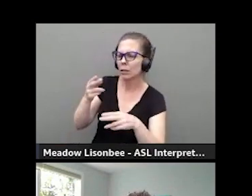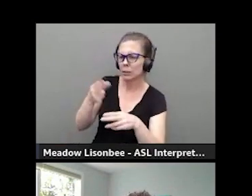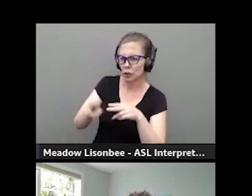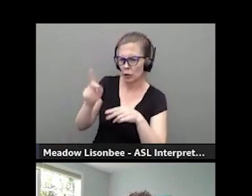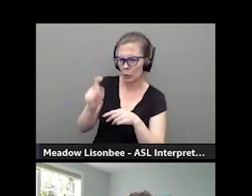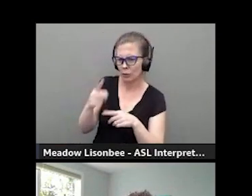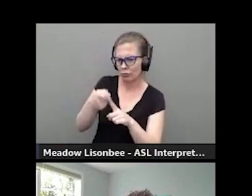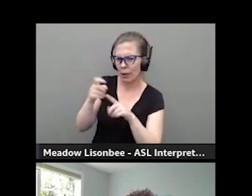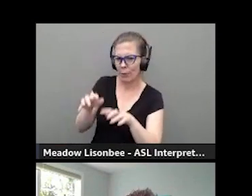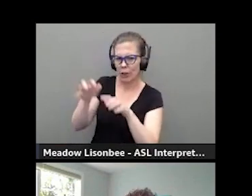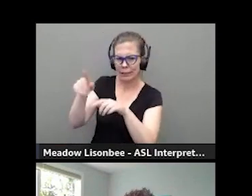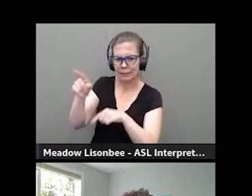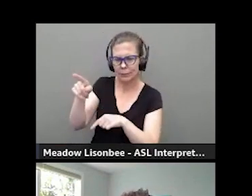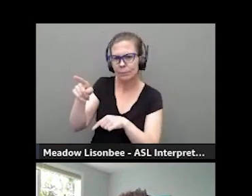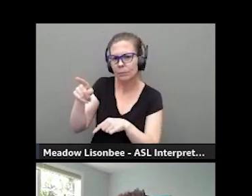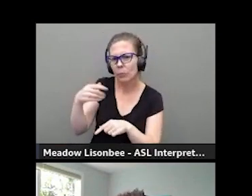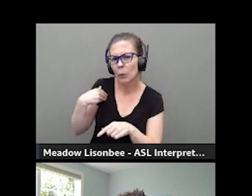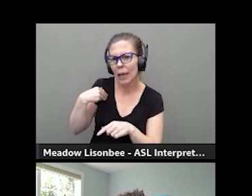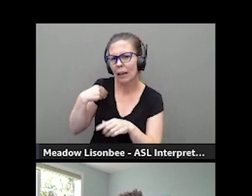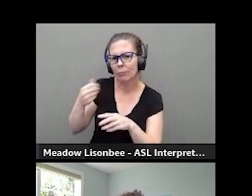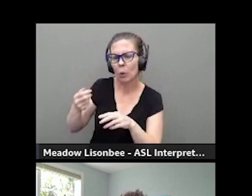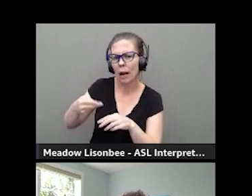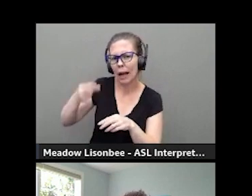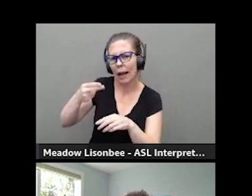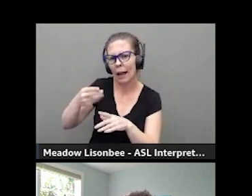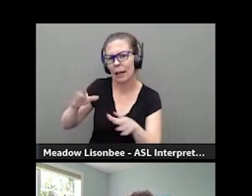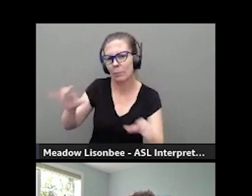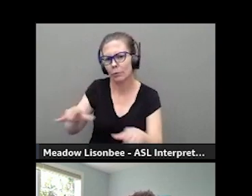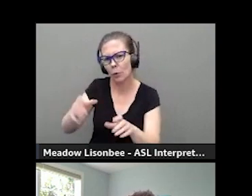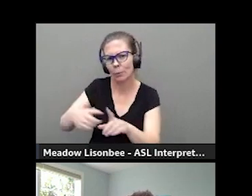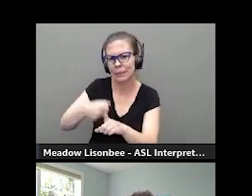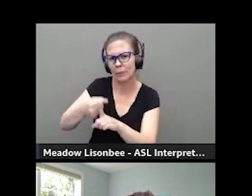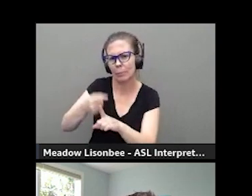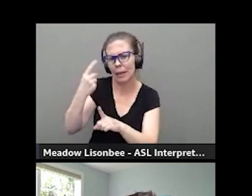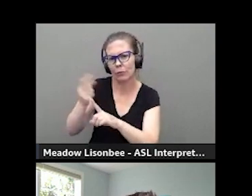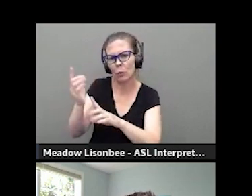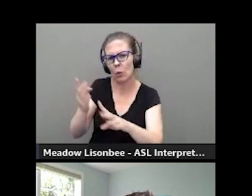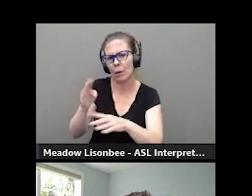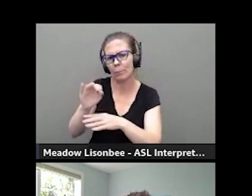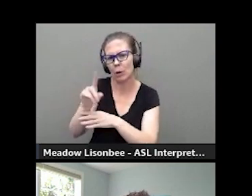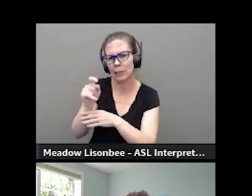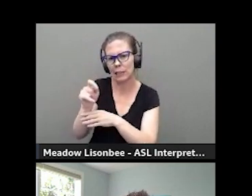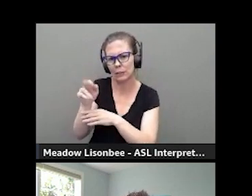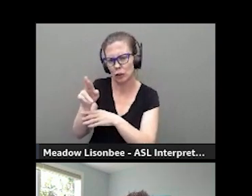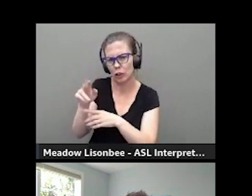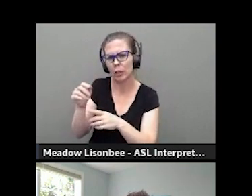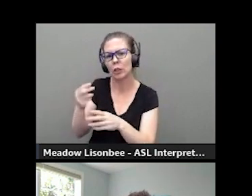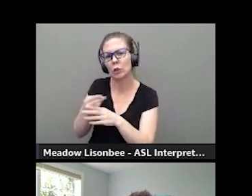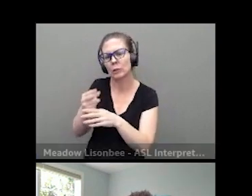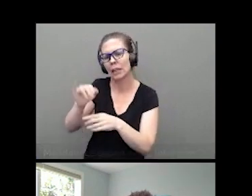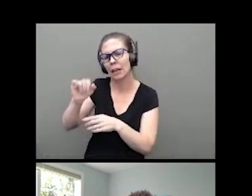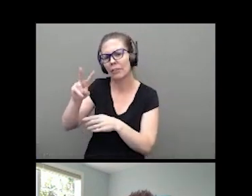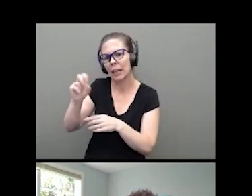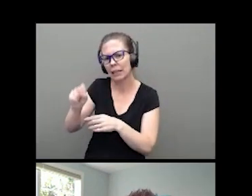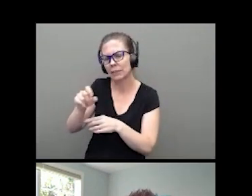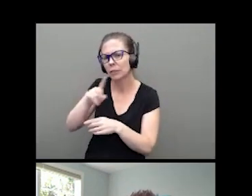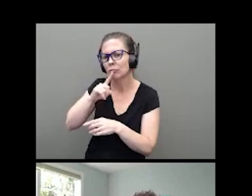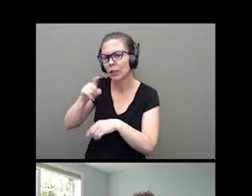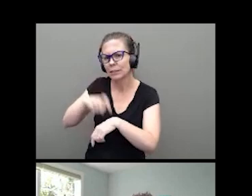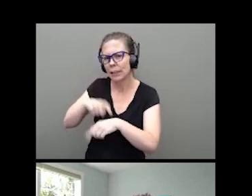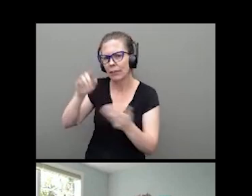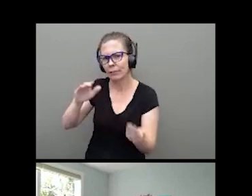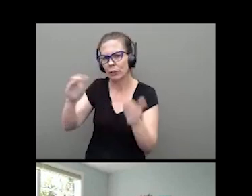from the audience. Is there a higher performance impact for broadcasters using IVS real time versus low latency?